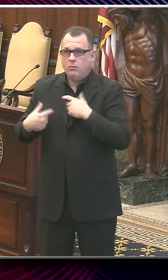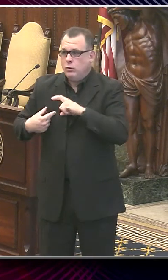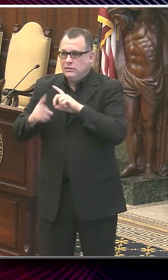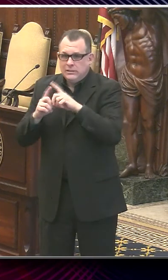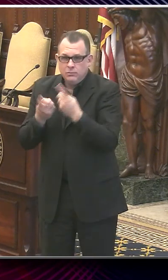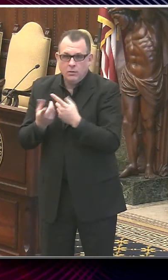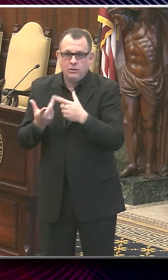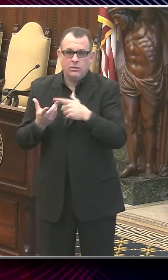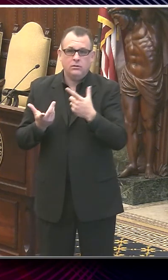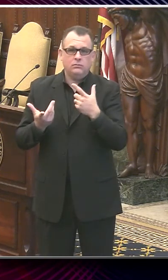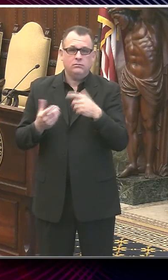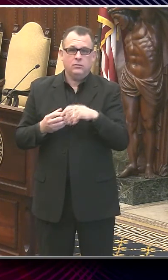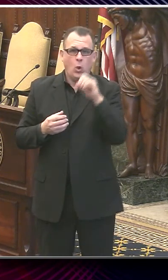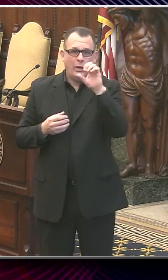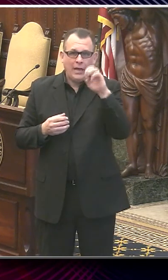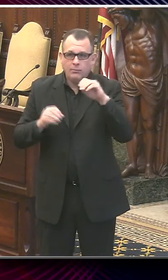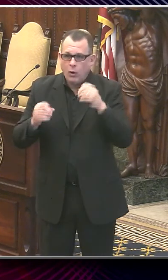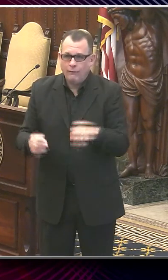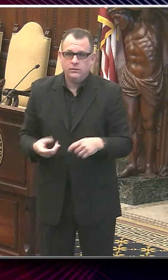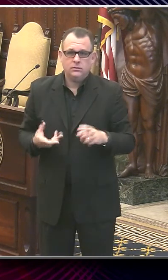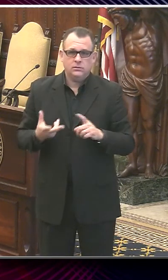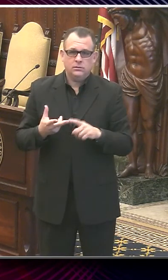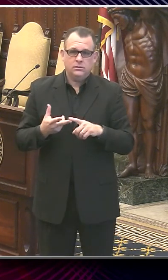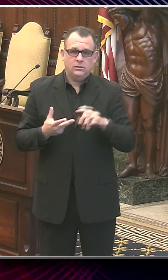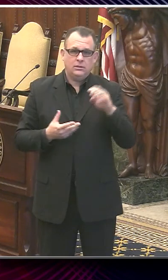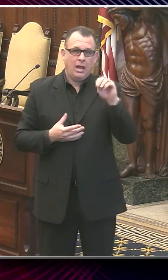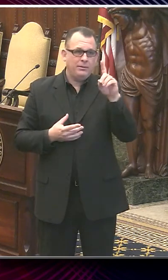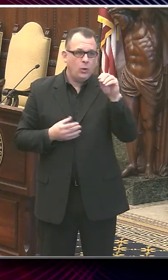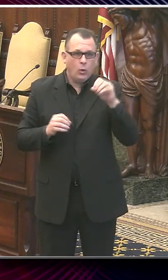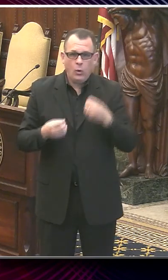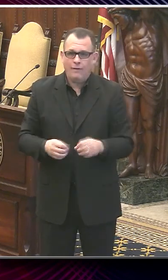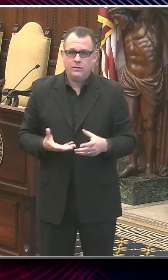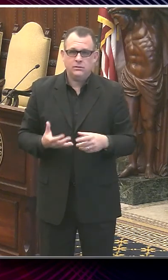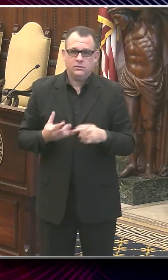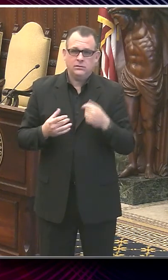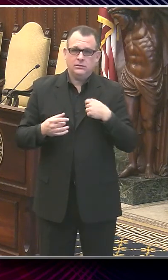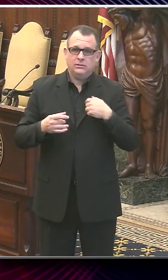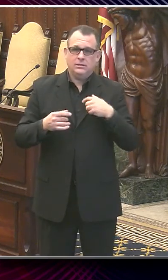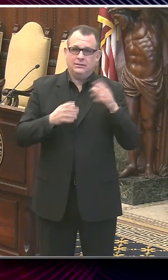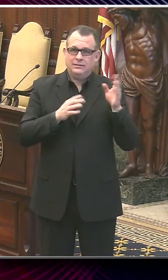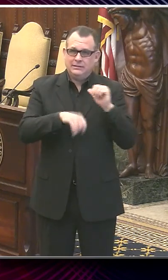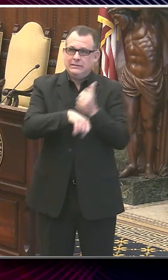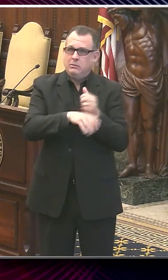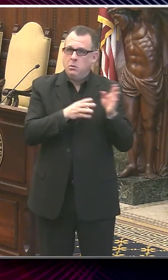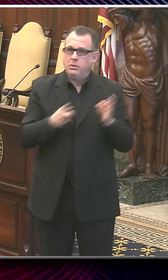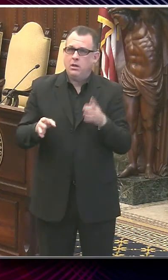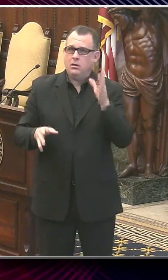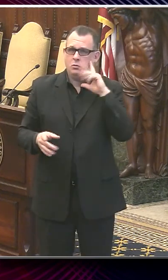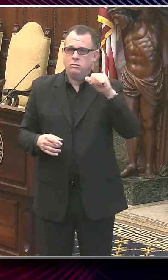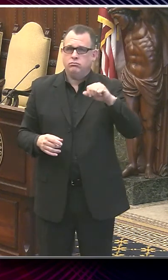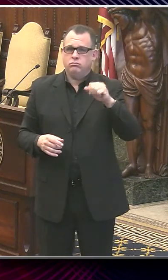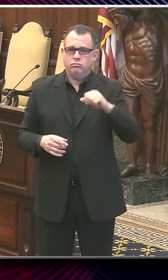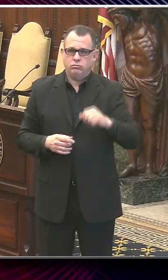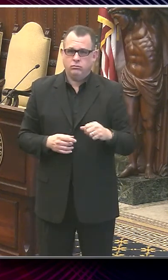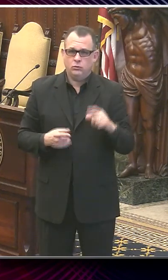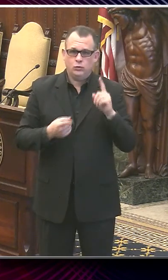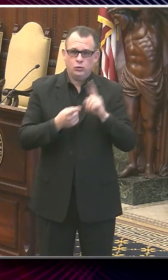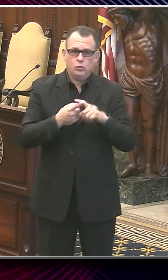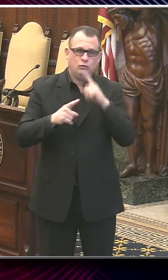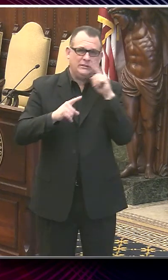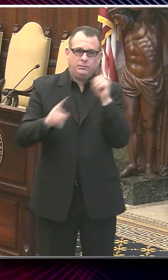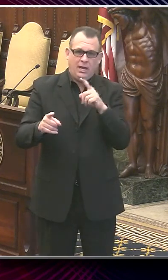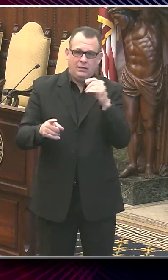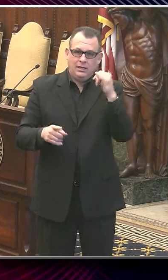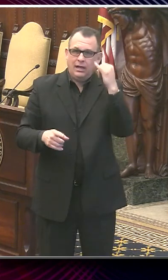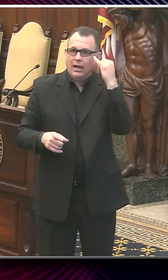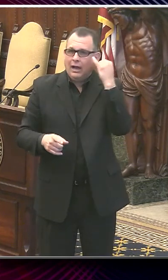governor's office, with managing director's office, and we're putting together a plan to respond in the event